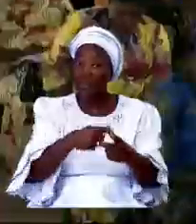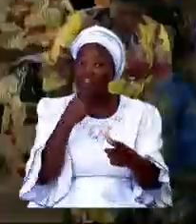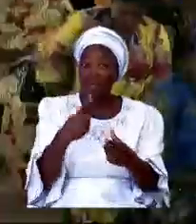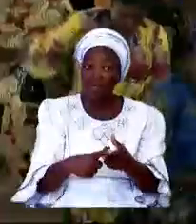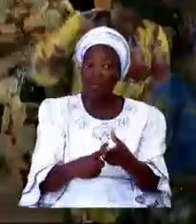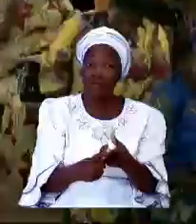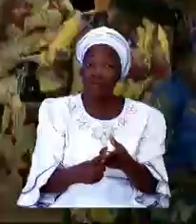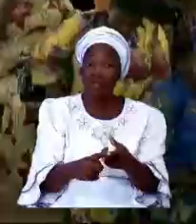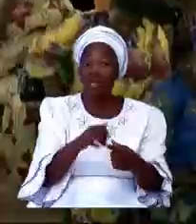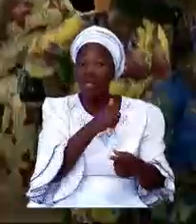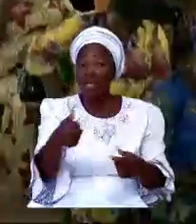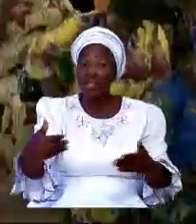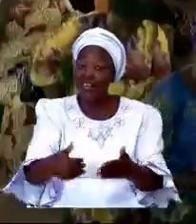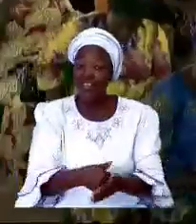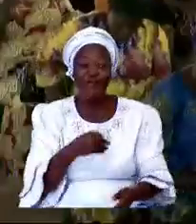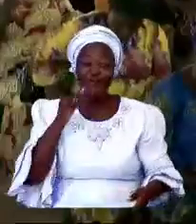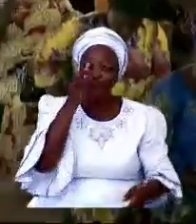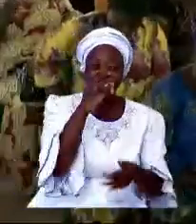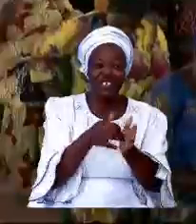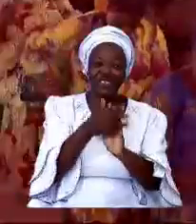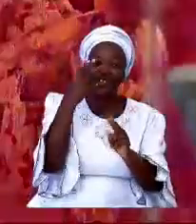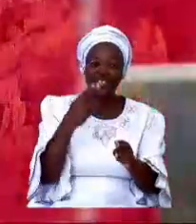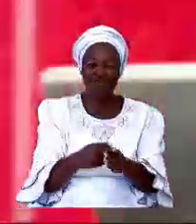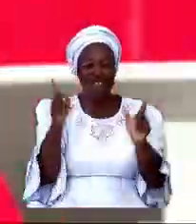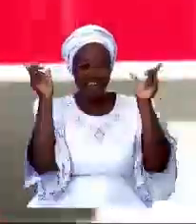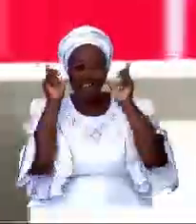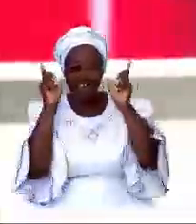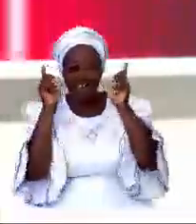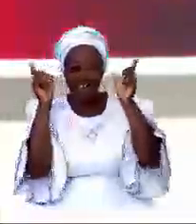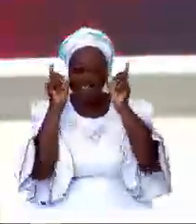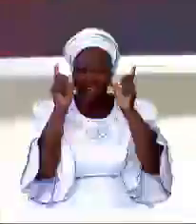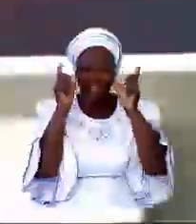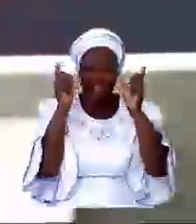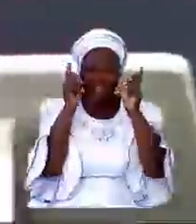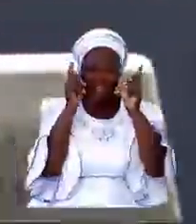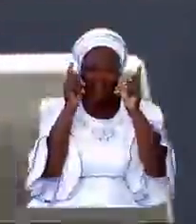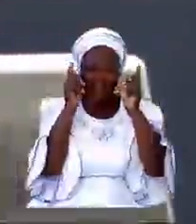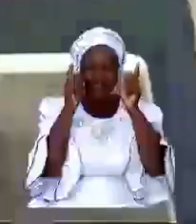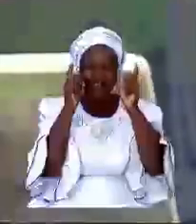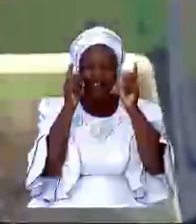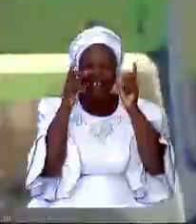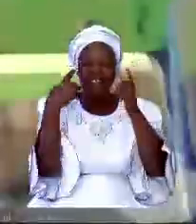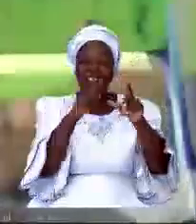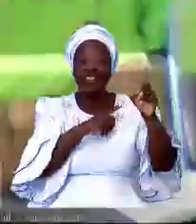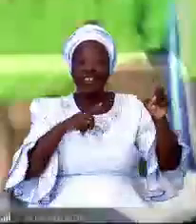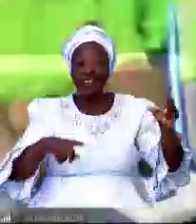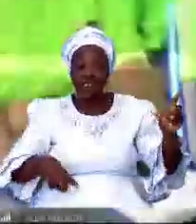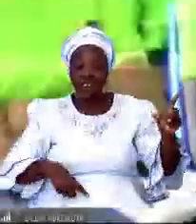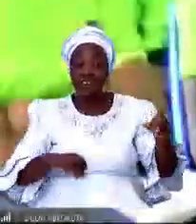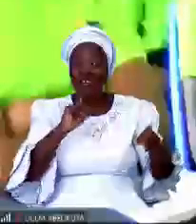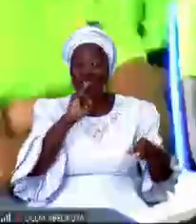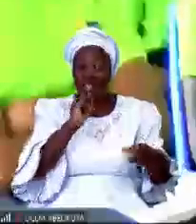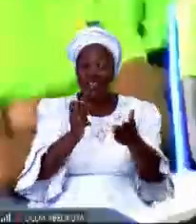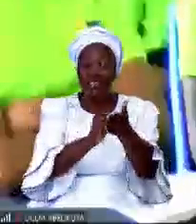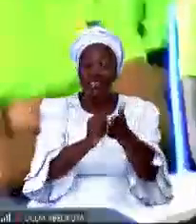Renewal must come to you. And then a new future. Look up here. Look